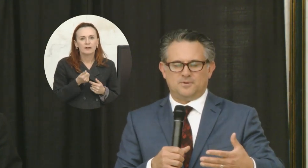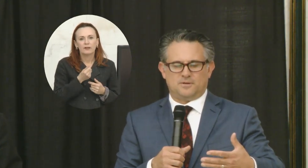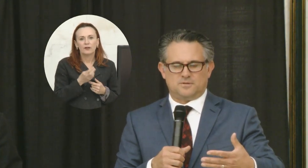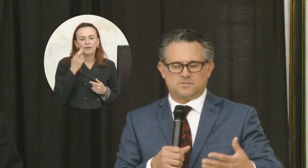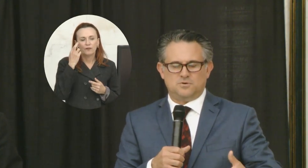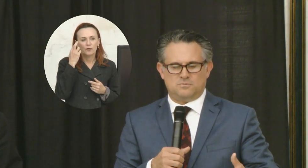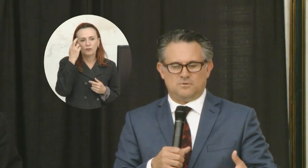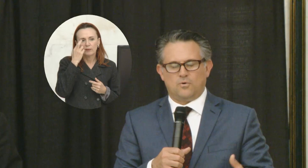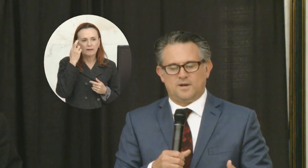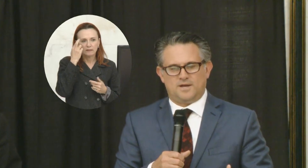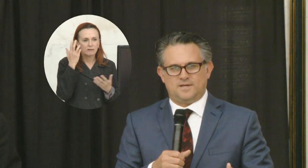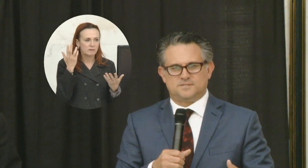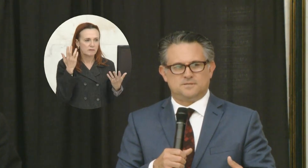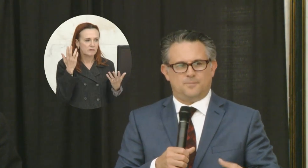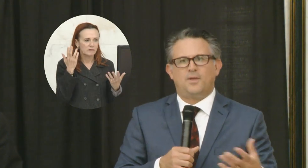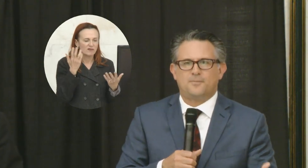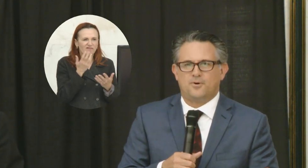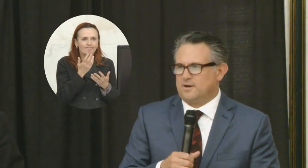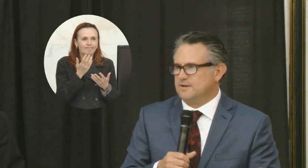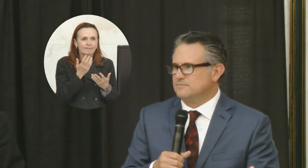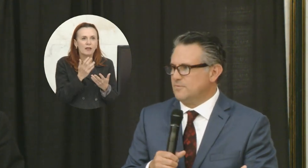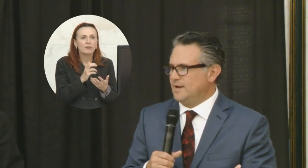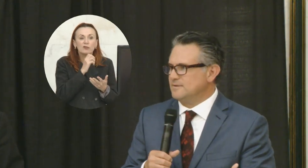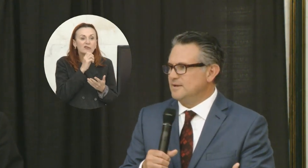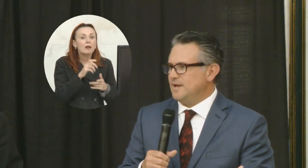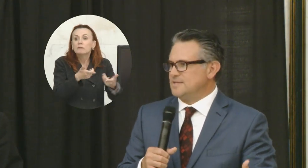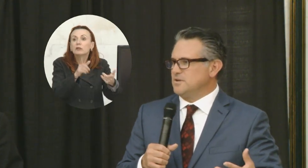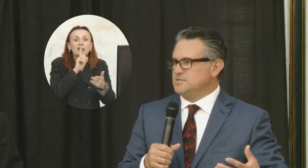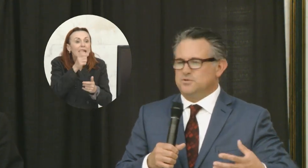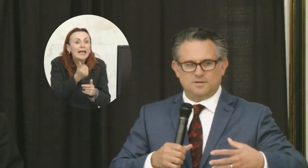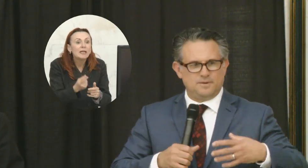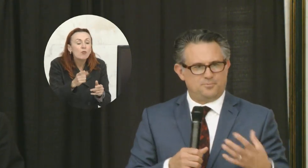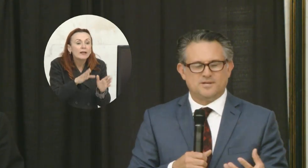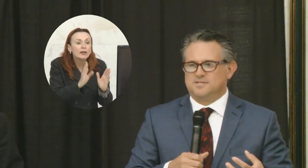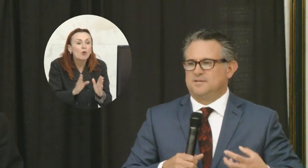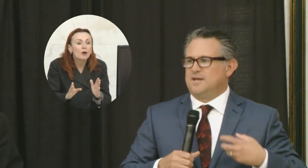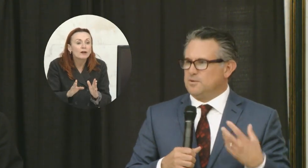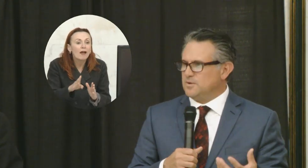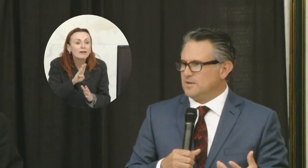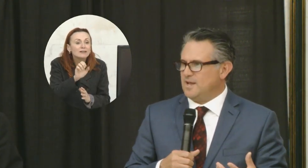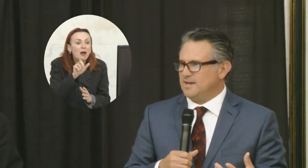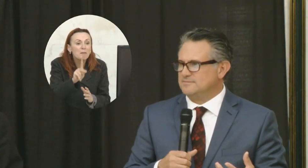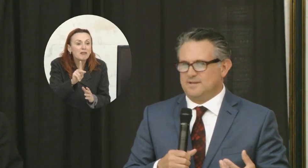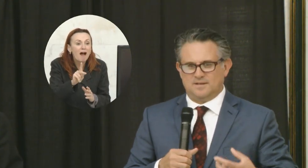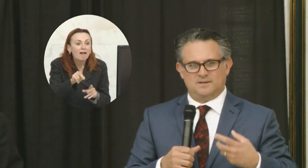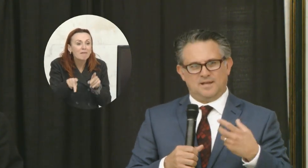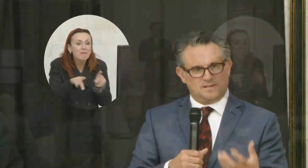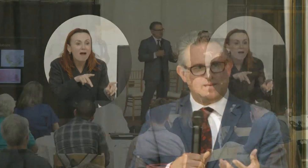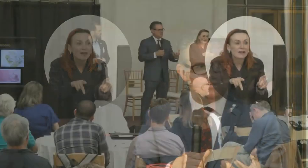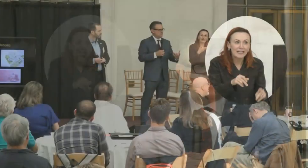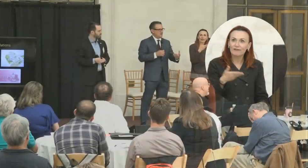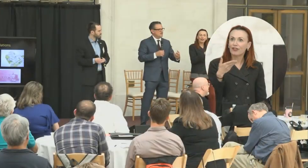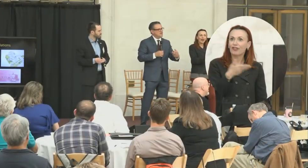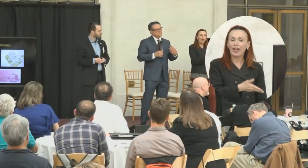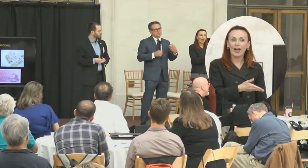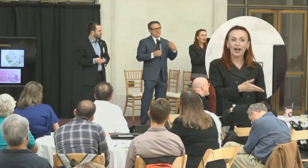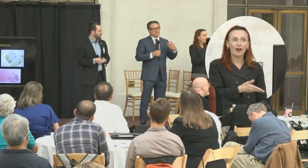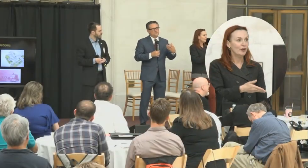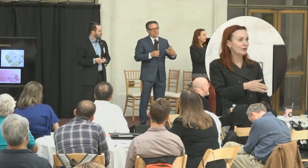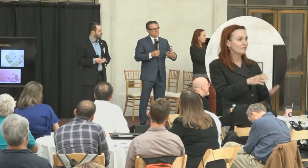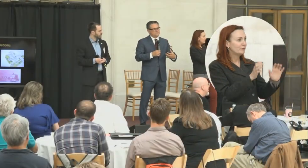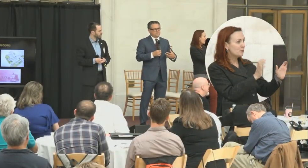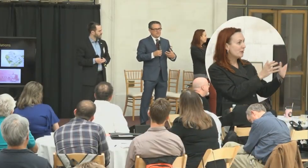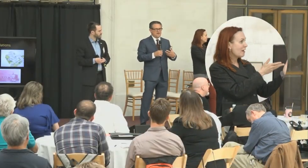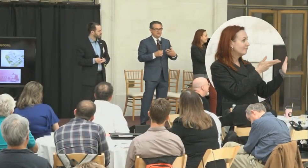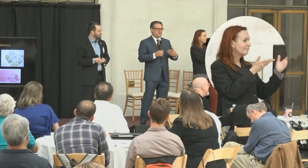may not be able to organize a block party, right? As long as you can be present and communicate and lead, right? So